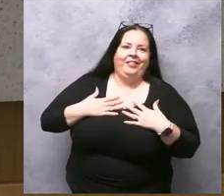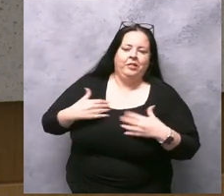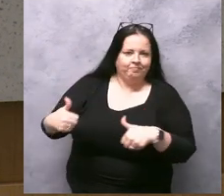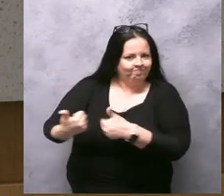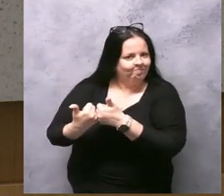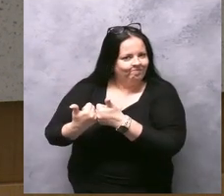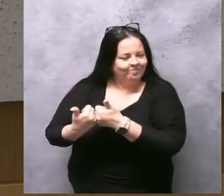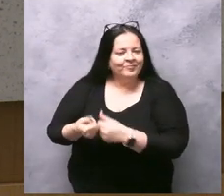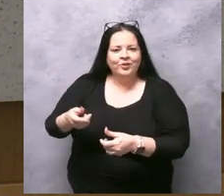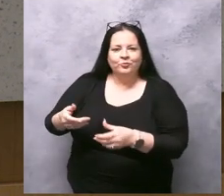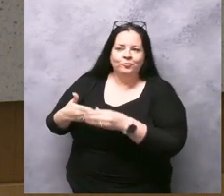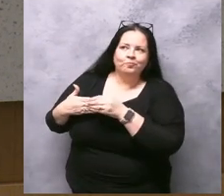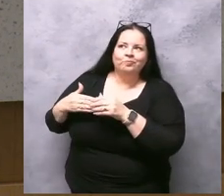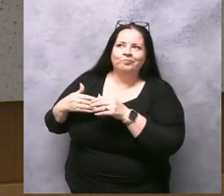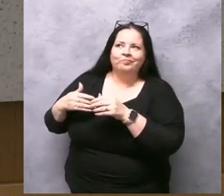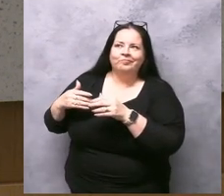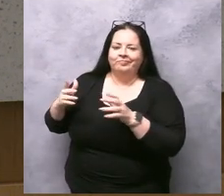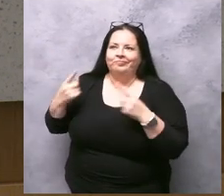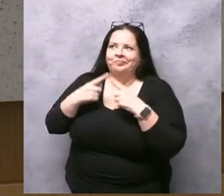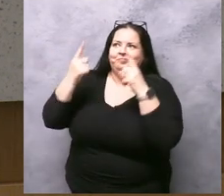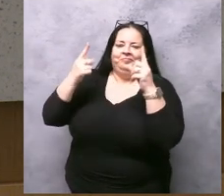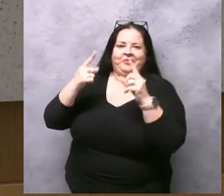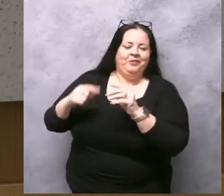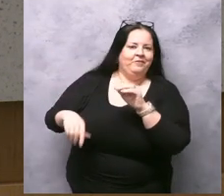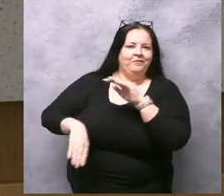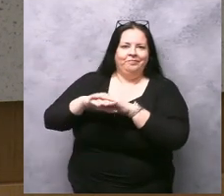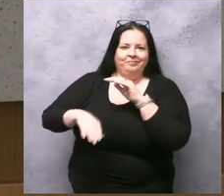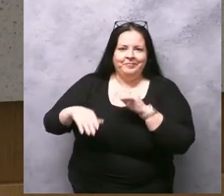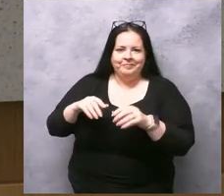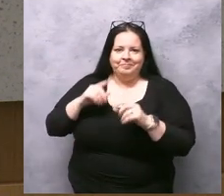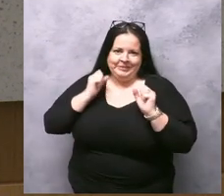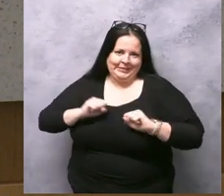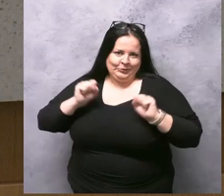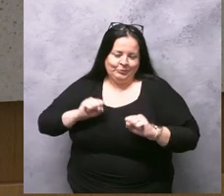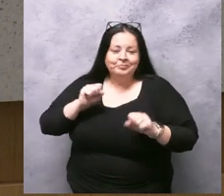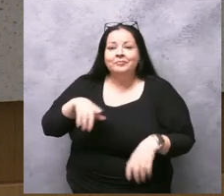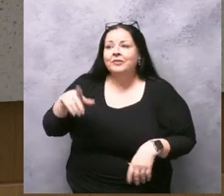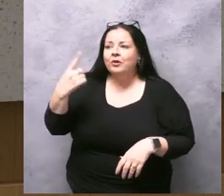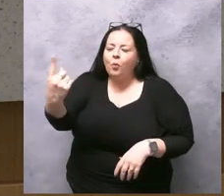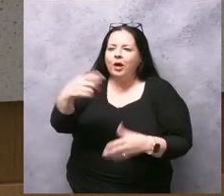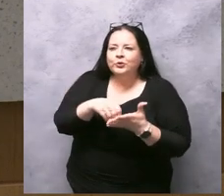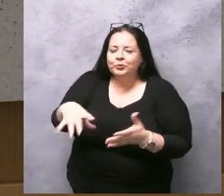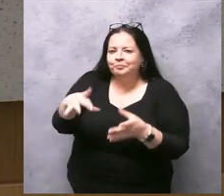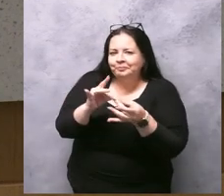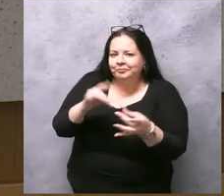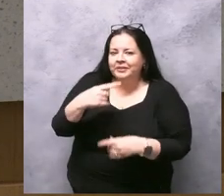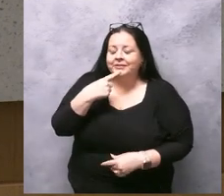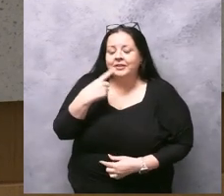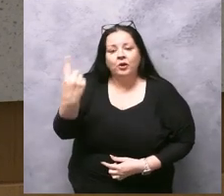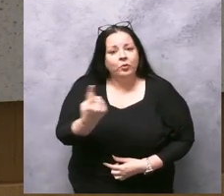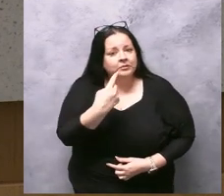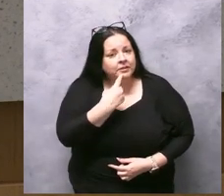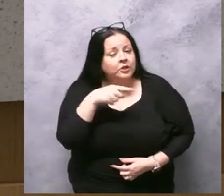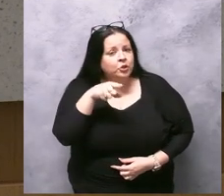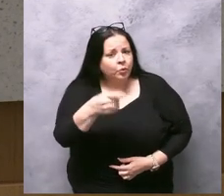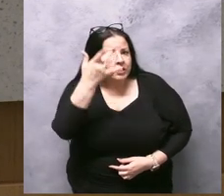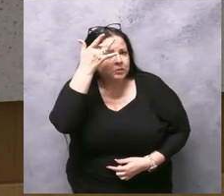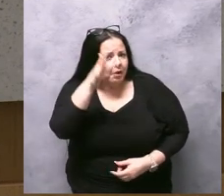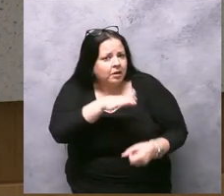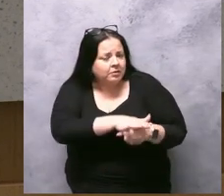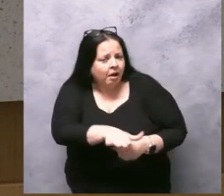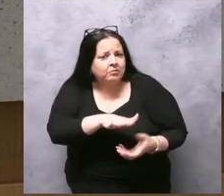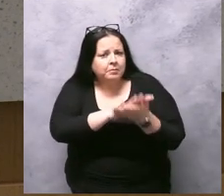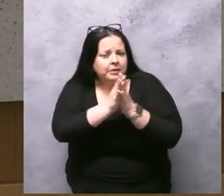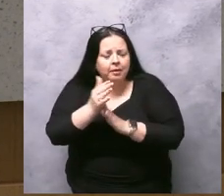them to reach their full potential. One former student recalled her often repeating the words, "You are smart enough to